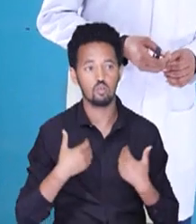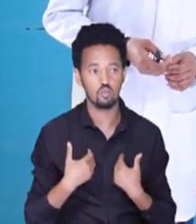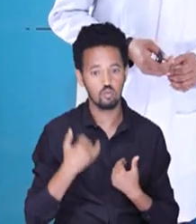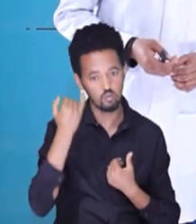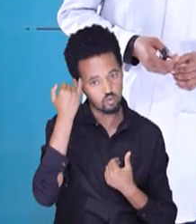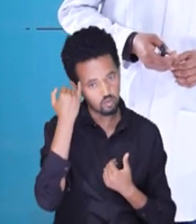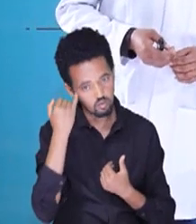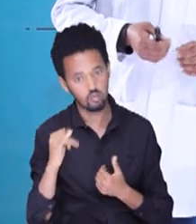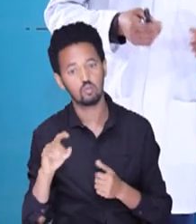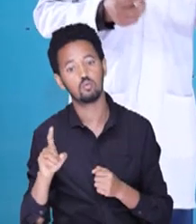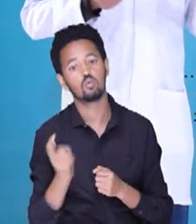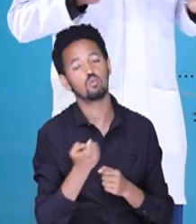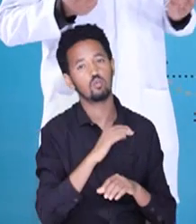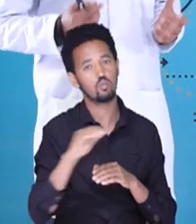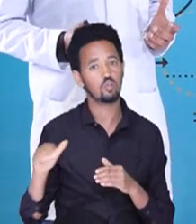Enlightenment.